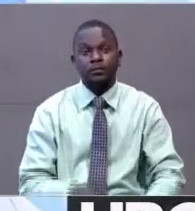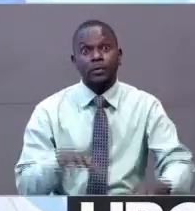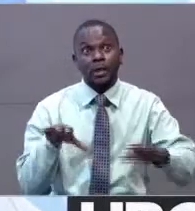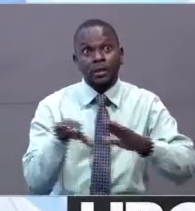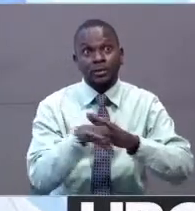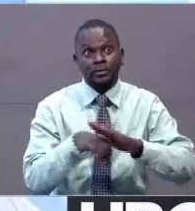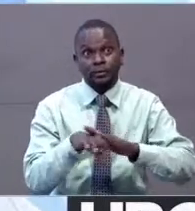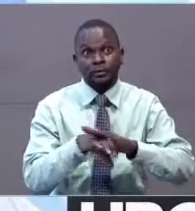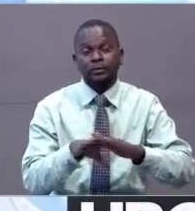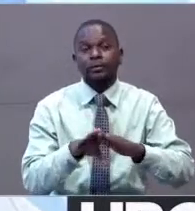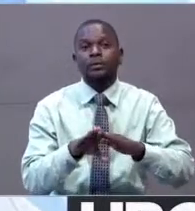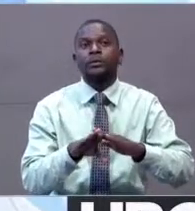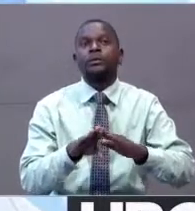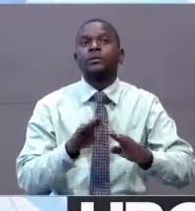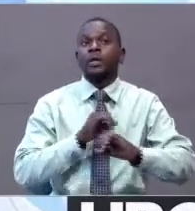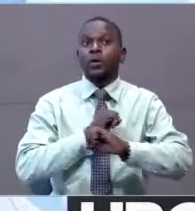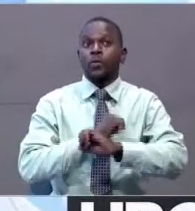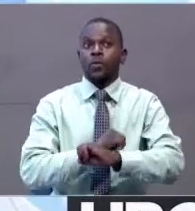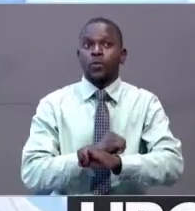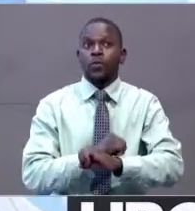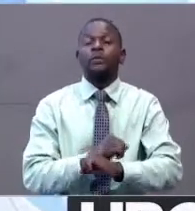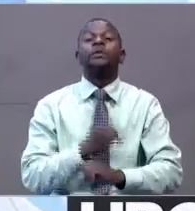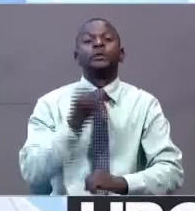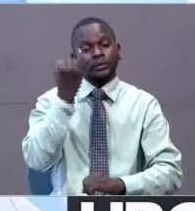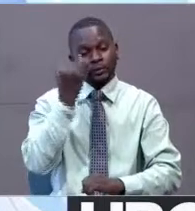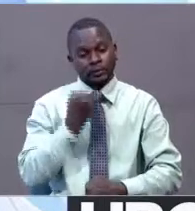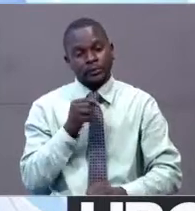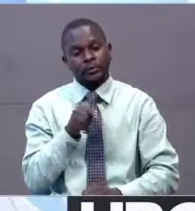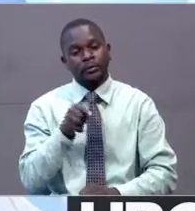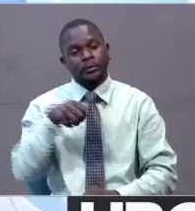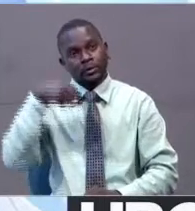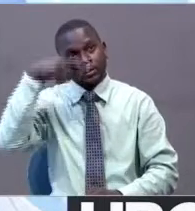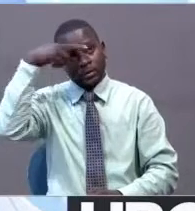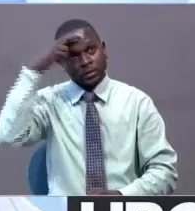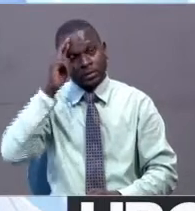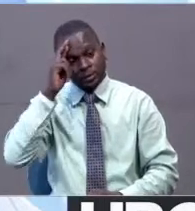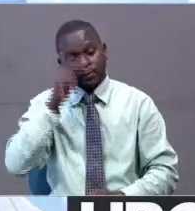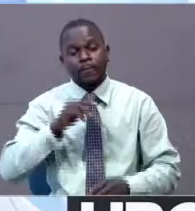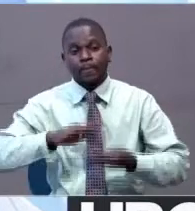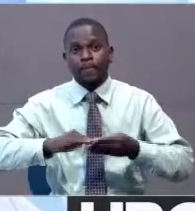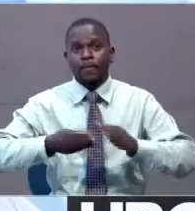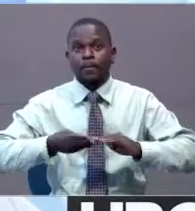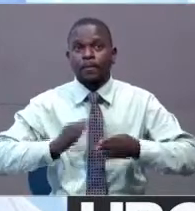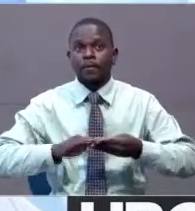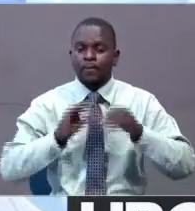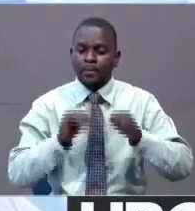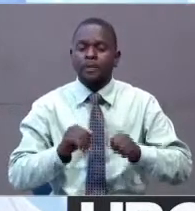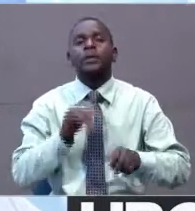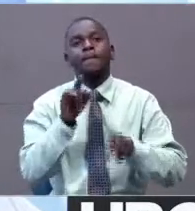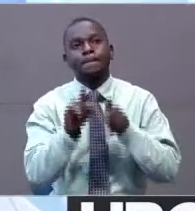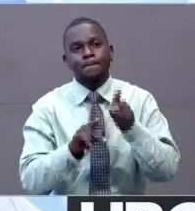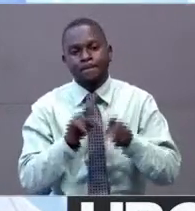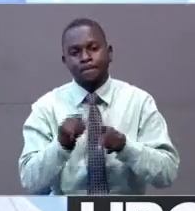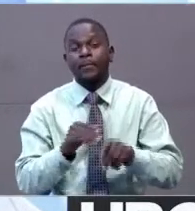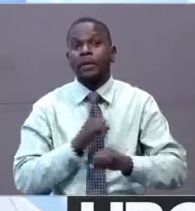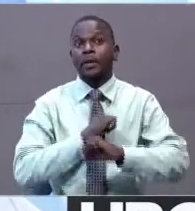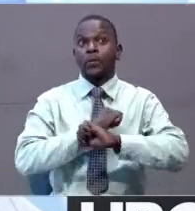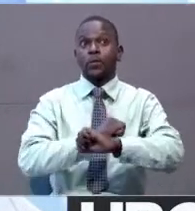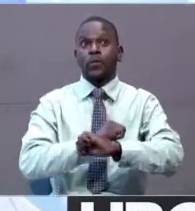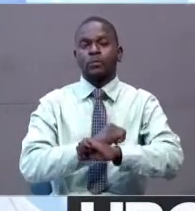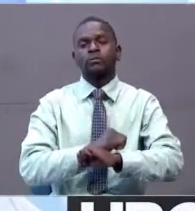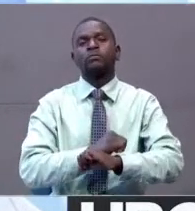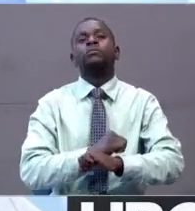Environment conservation is critical across the board. It is for this reason that stakeholders want all Ugandans to participate in conservation